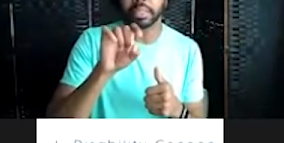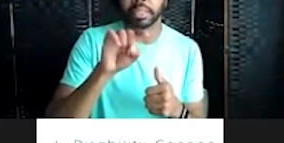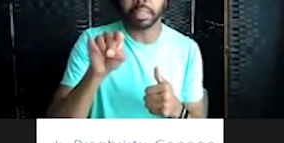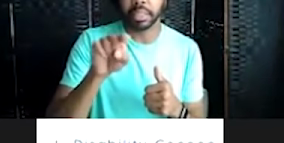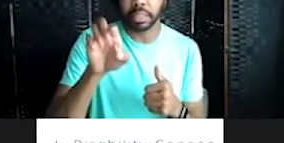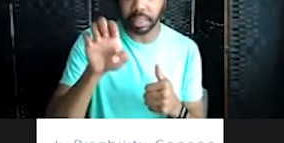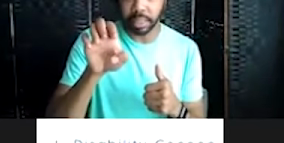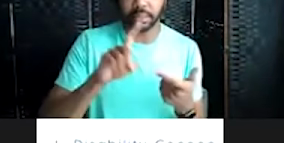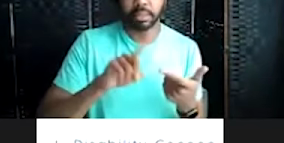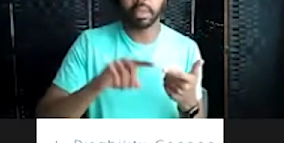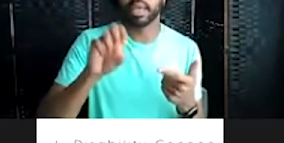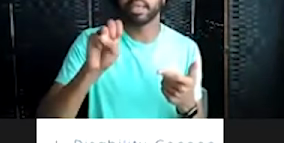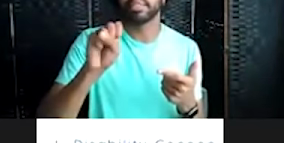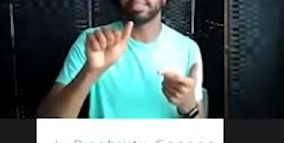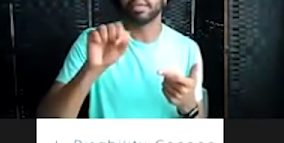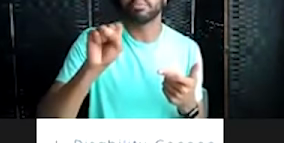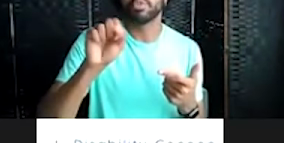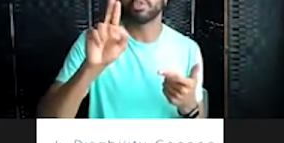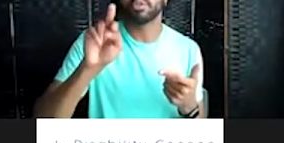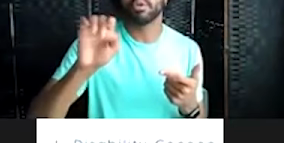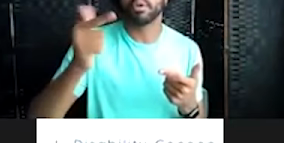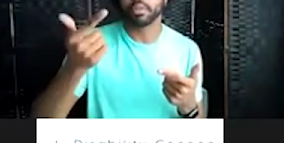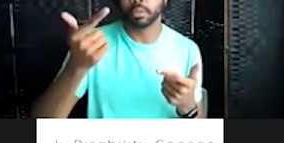Smart Things is a big one.